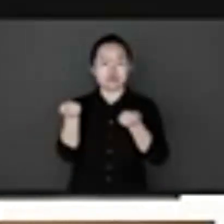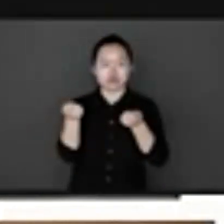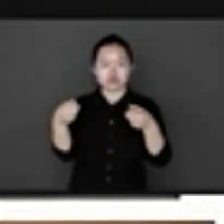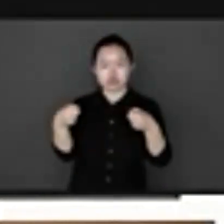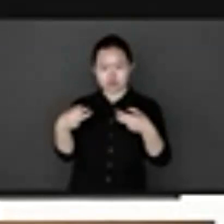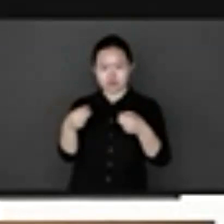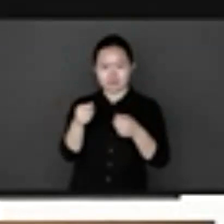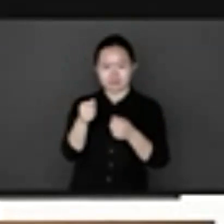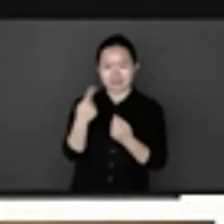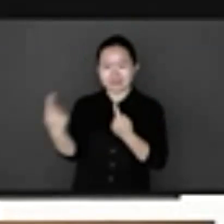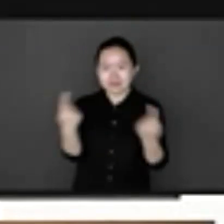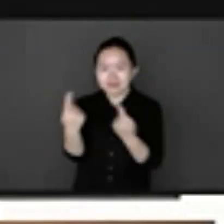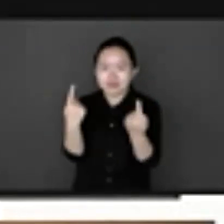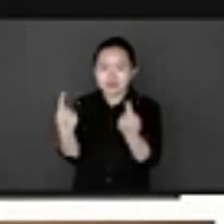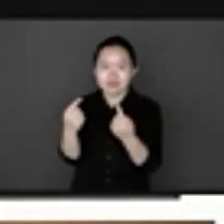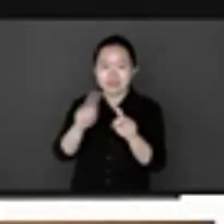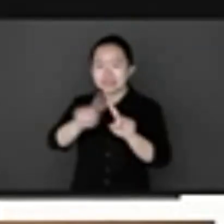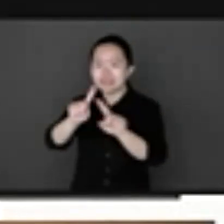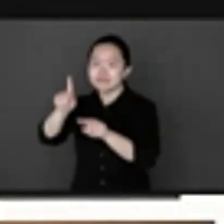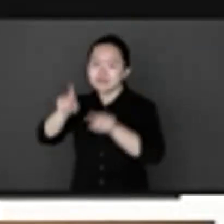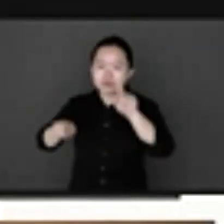changeable. Next one, please.